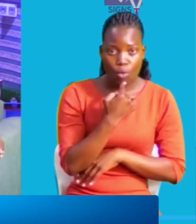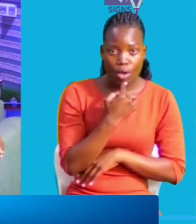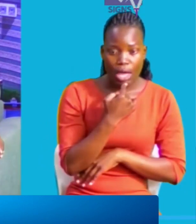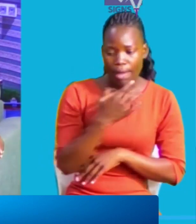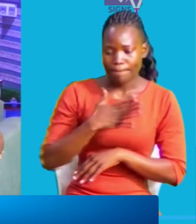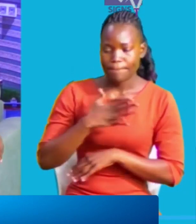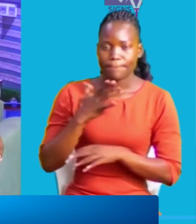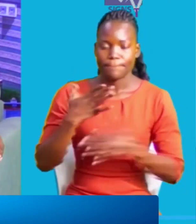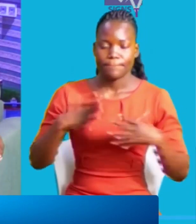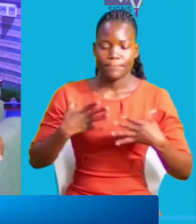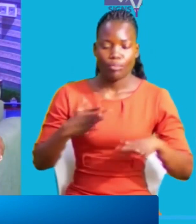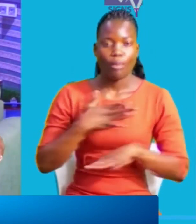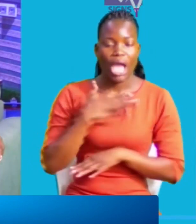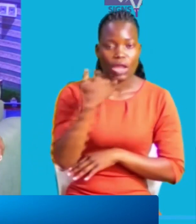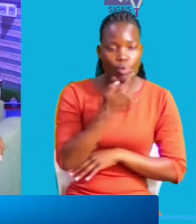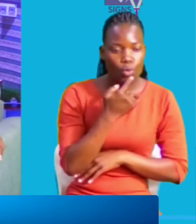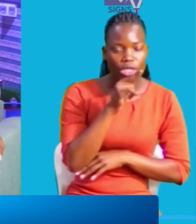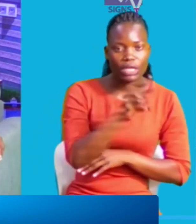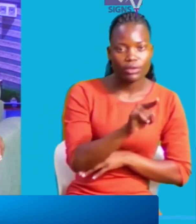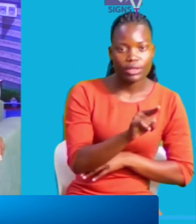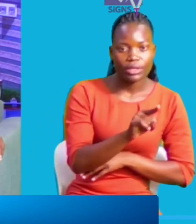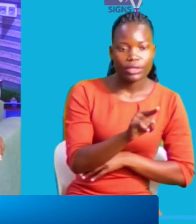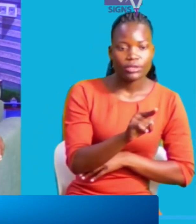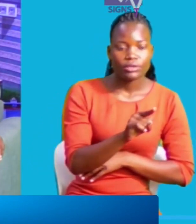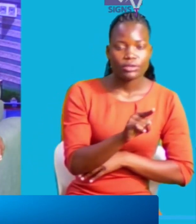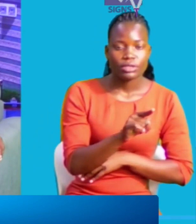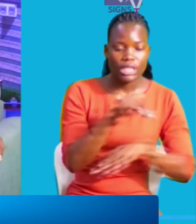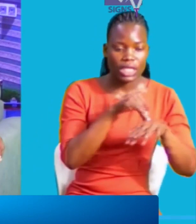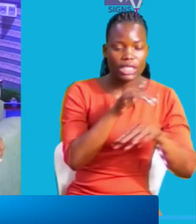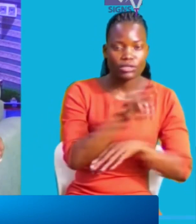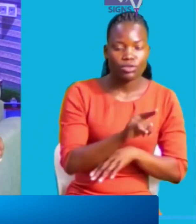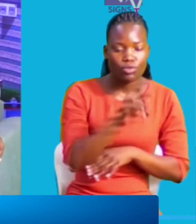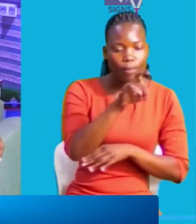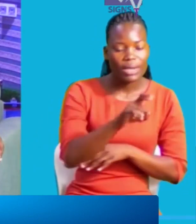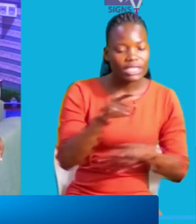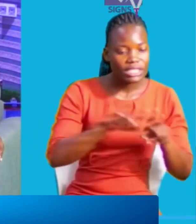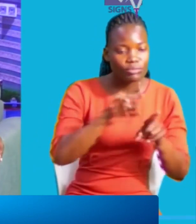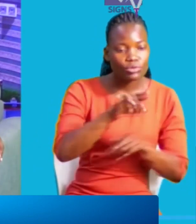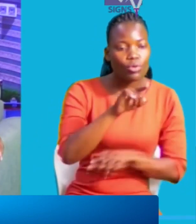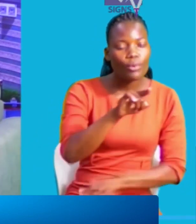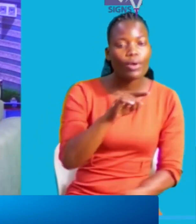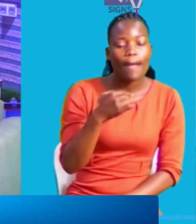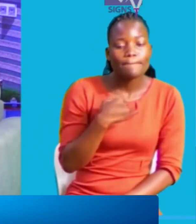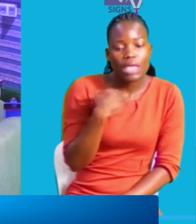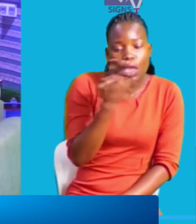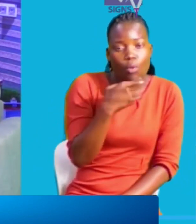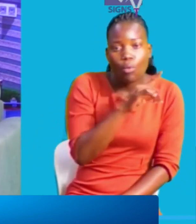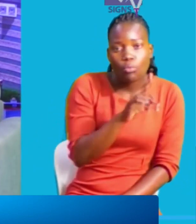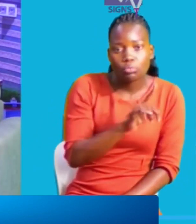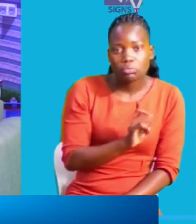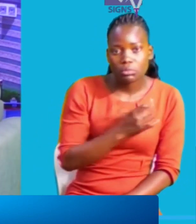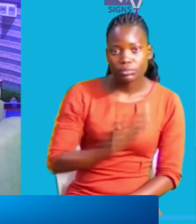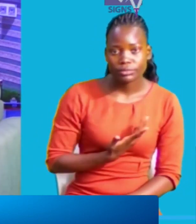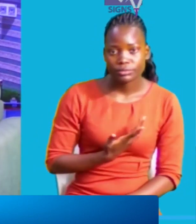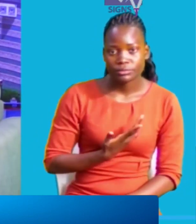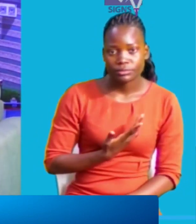people? It's you. The same to you. Lazima ujiulize, whom am I? Wewe ni nani? Mimi ni